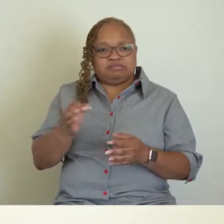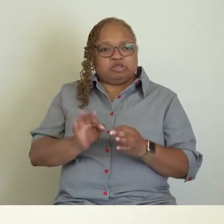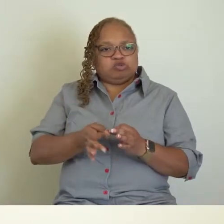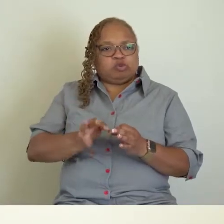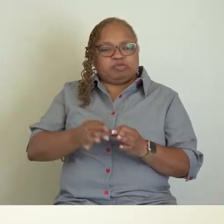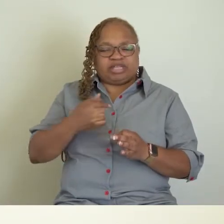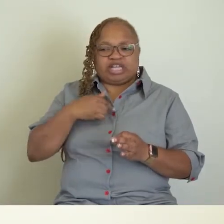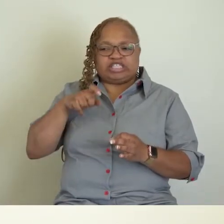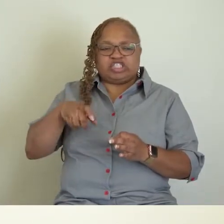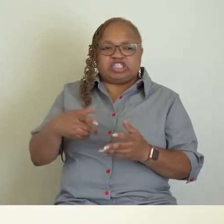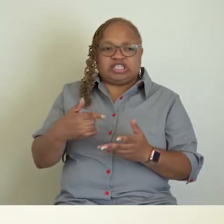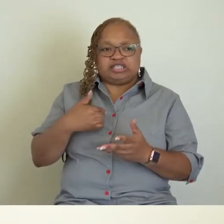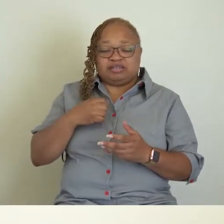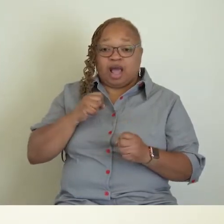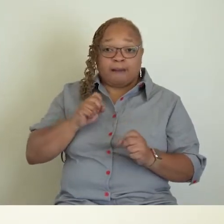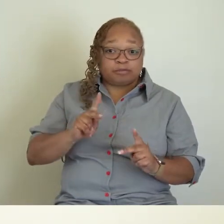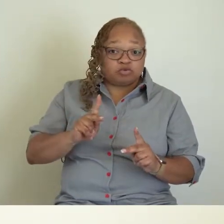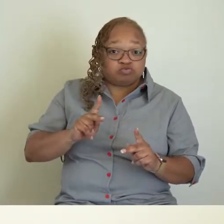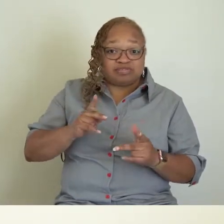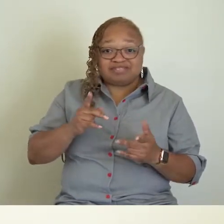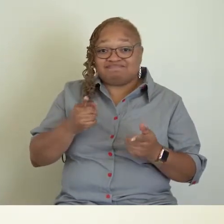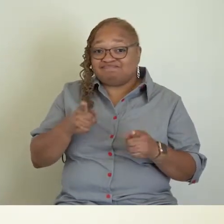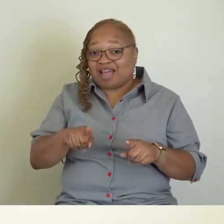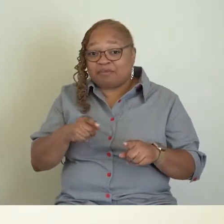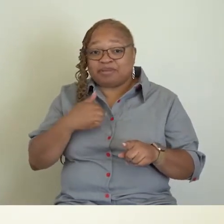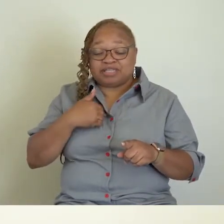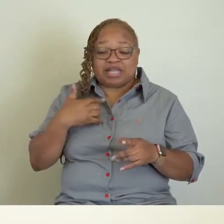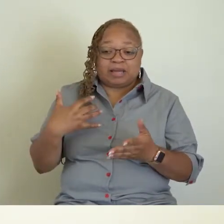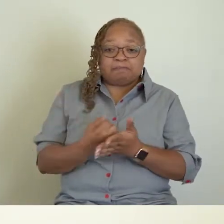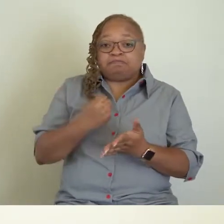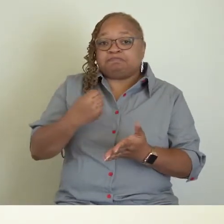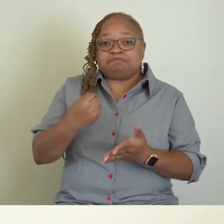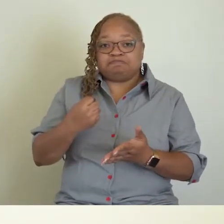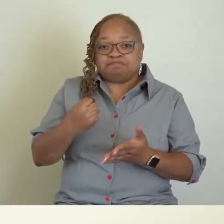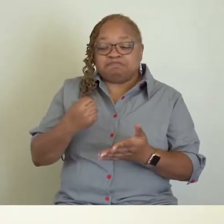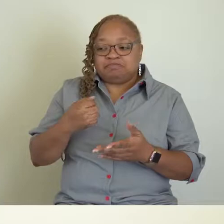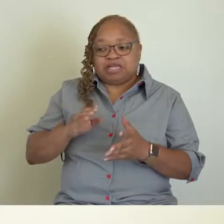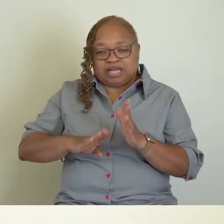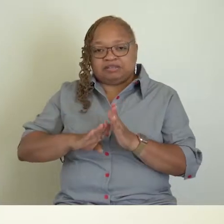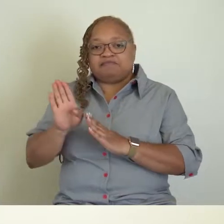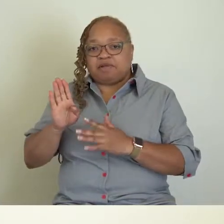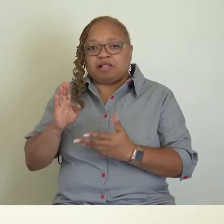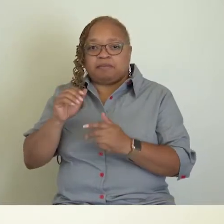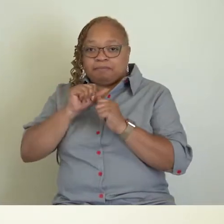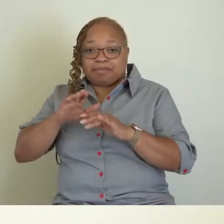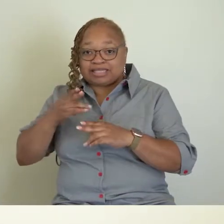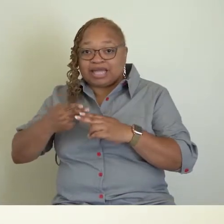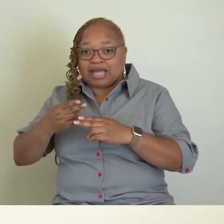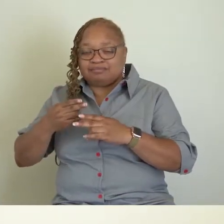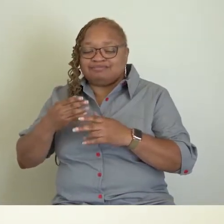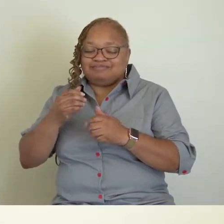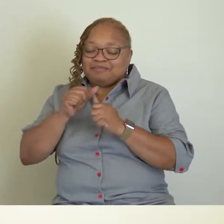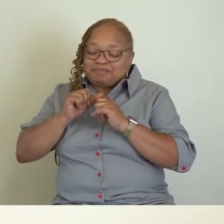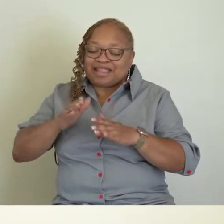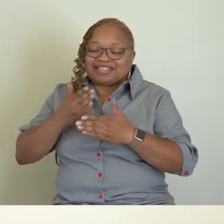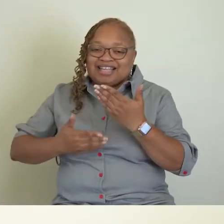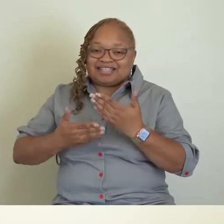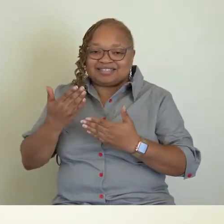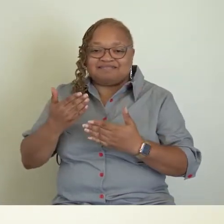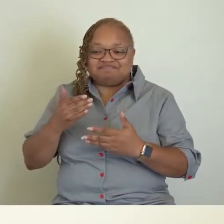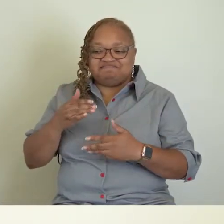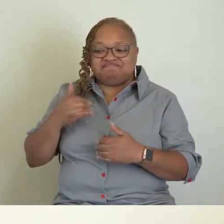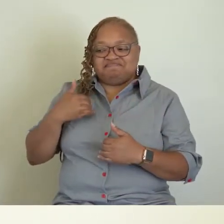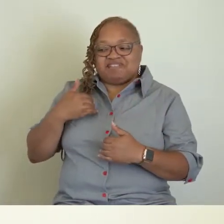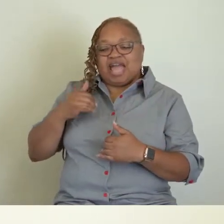the opportunity was presented to me, I took advantage of it and I developed Blessed Hands. It was in another name at that time.